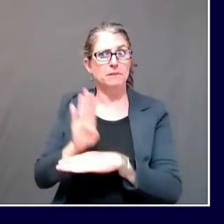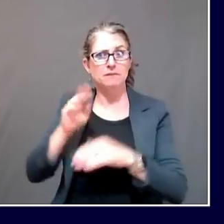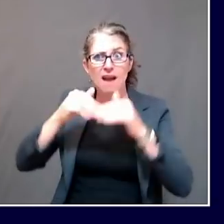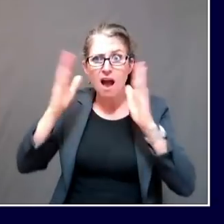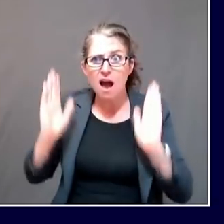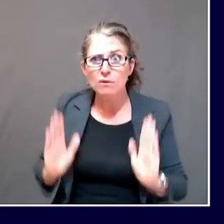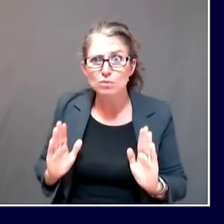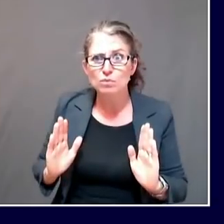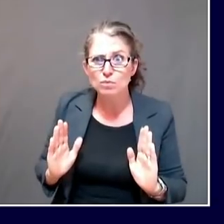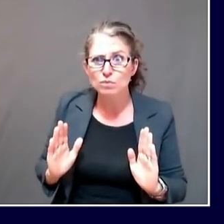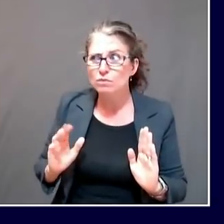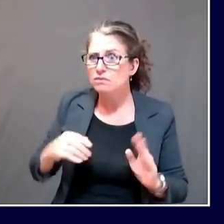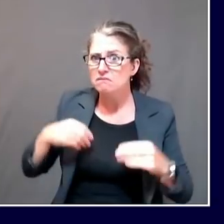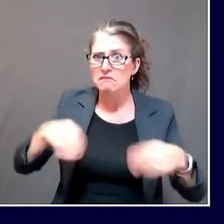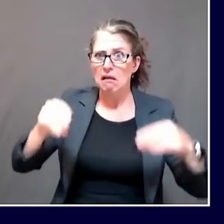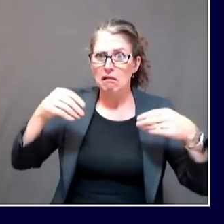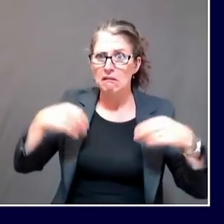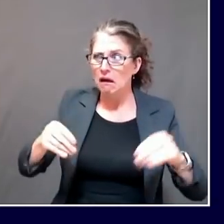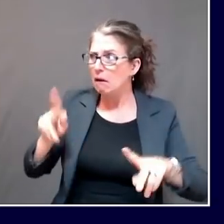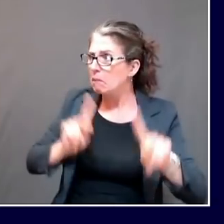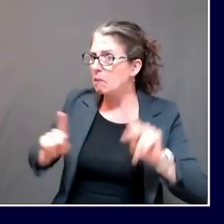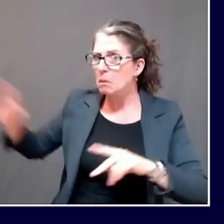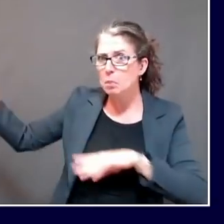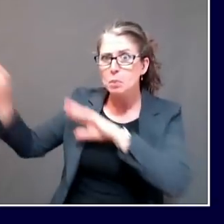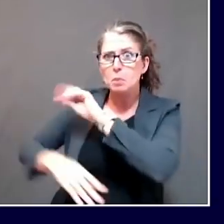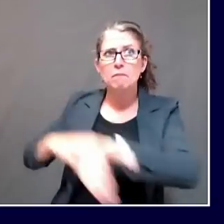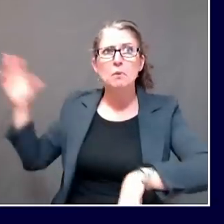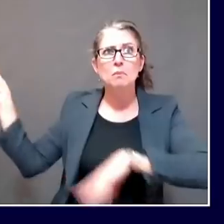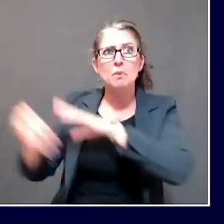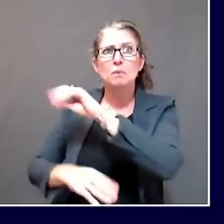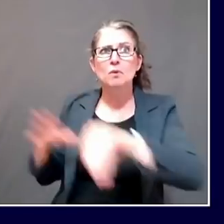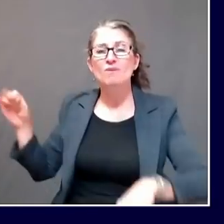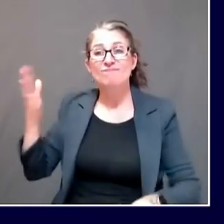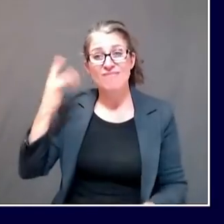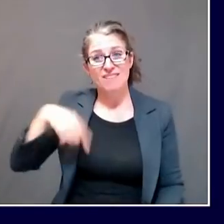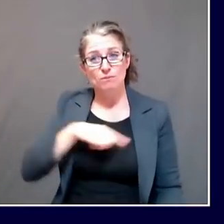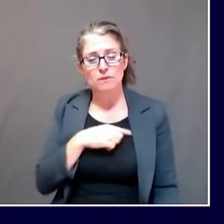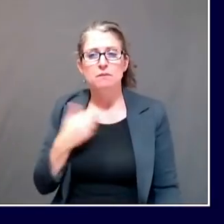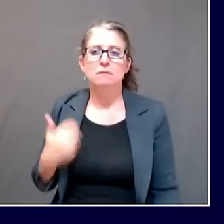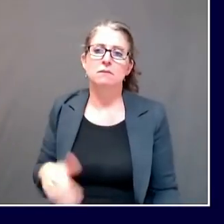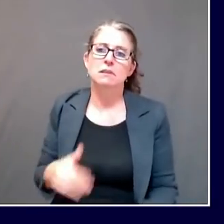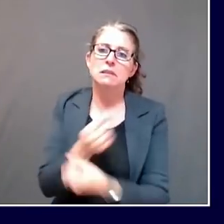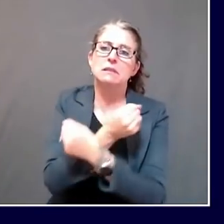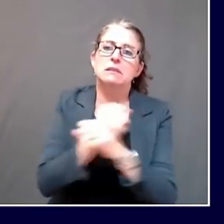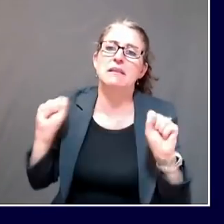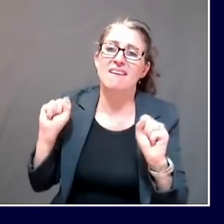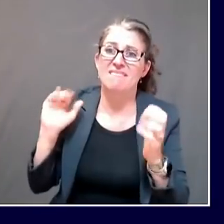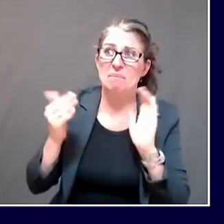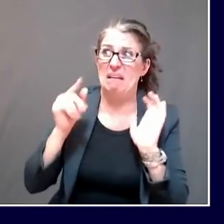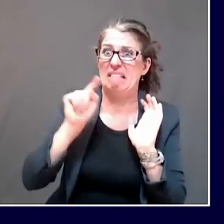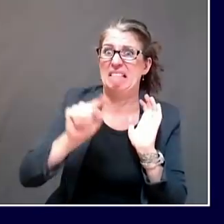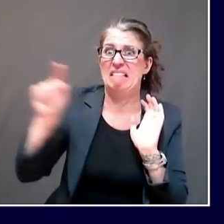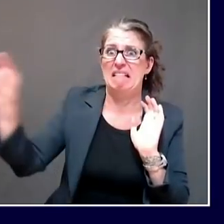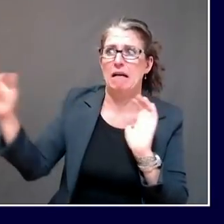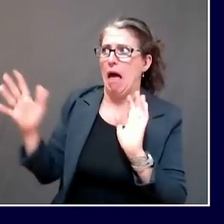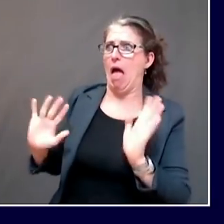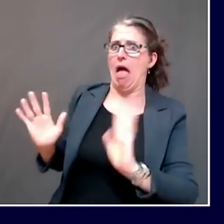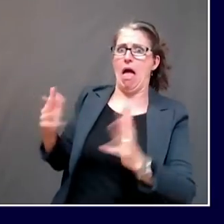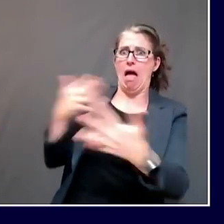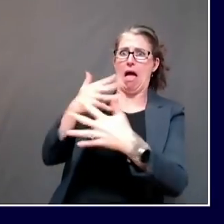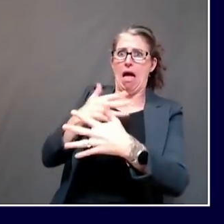so far. We've maintained a relatively safe state compared to so many other states, all in